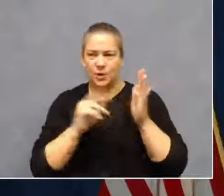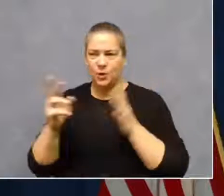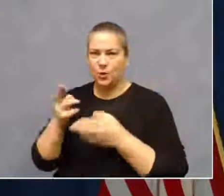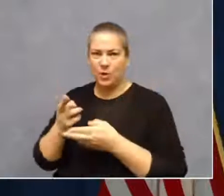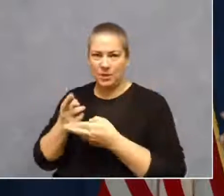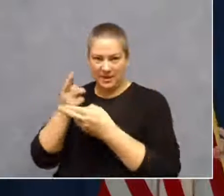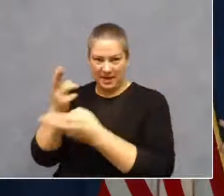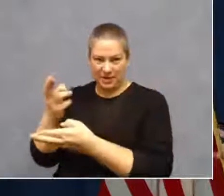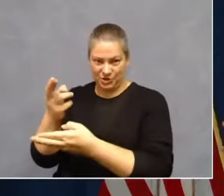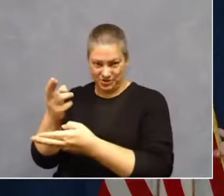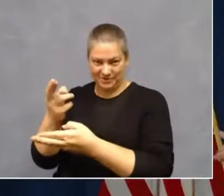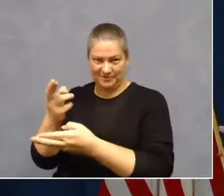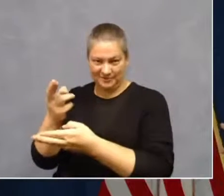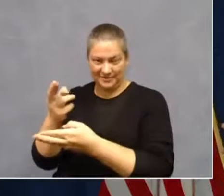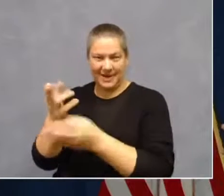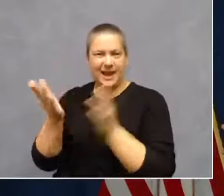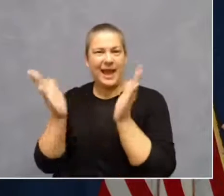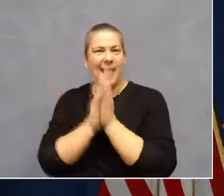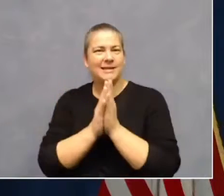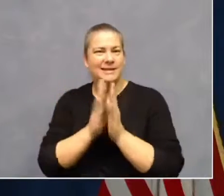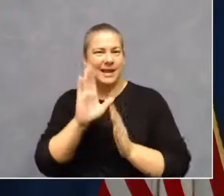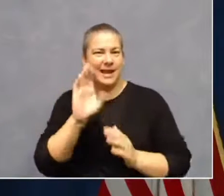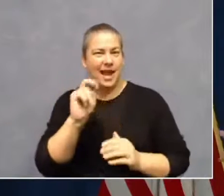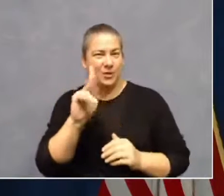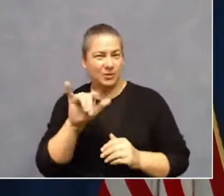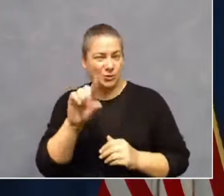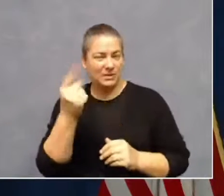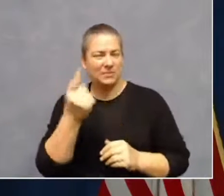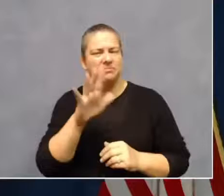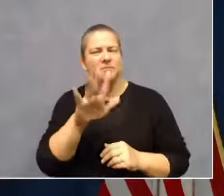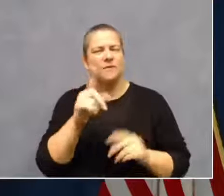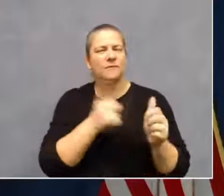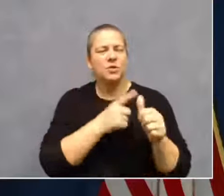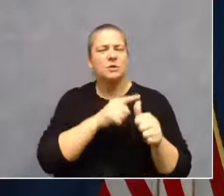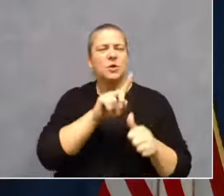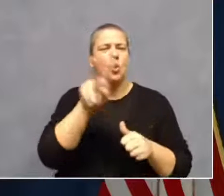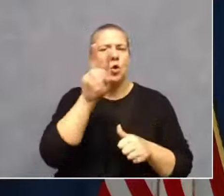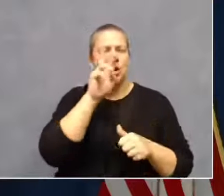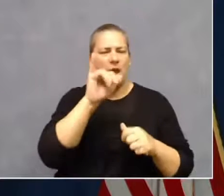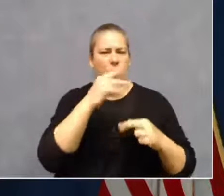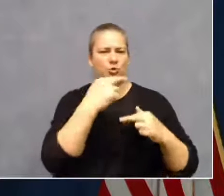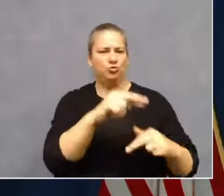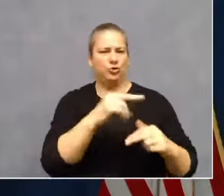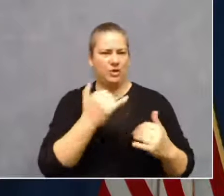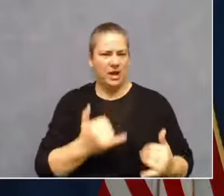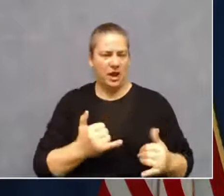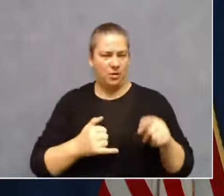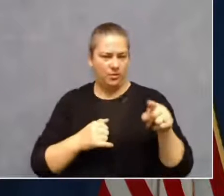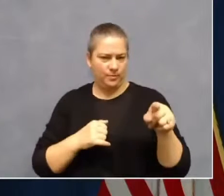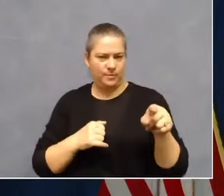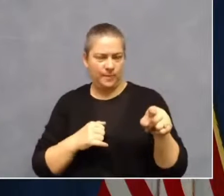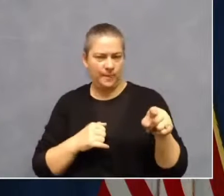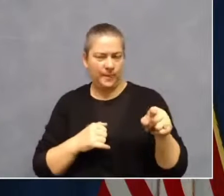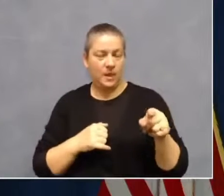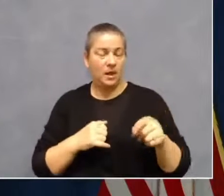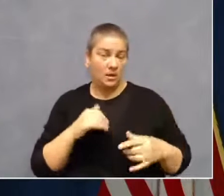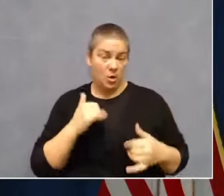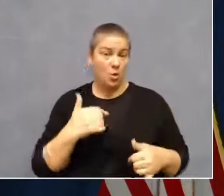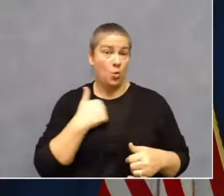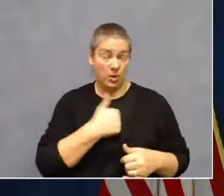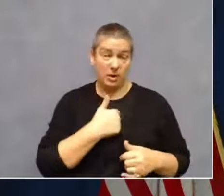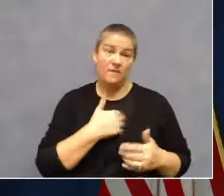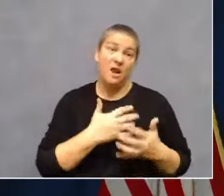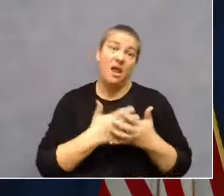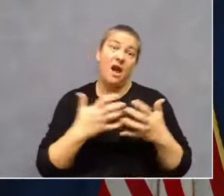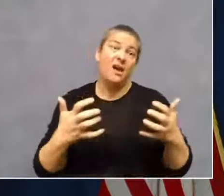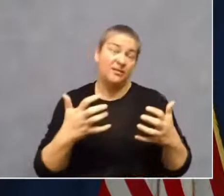versus the rest. First, let's put up the restrictions that are currently in place. So you're right, we have made a lot of tough